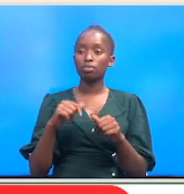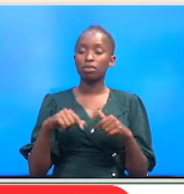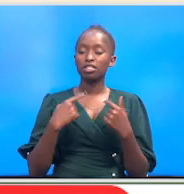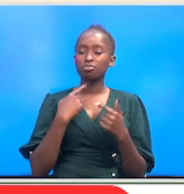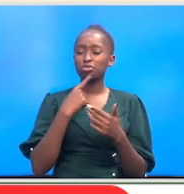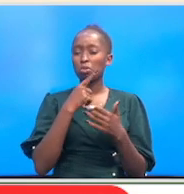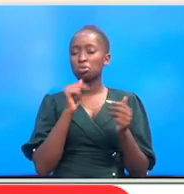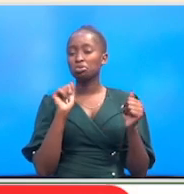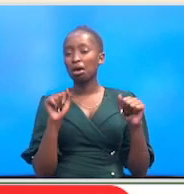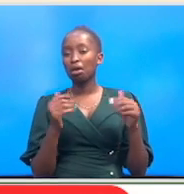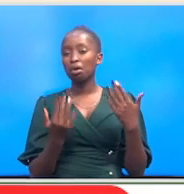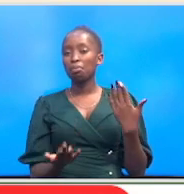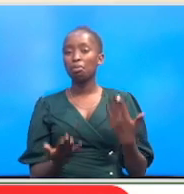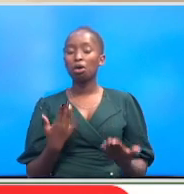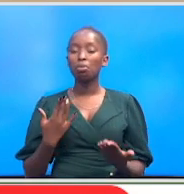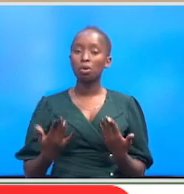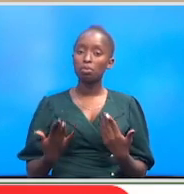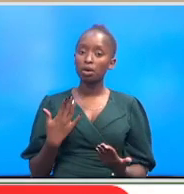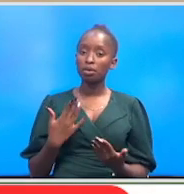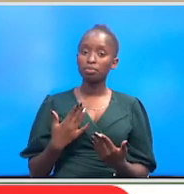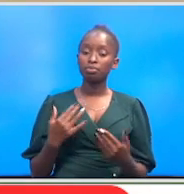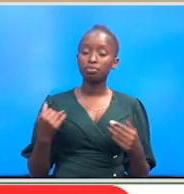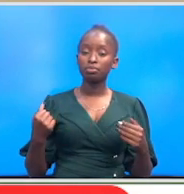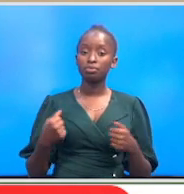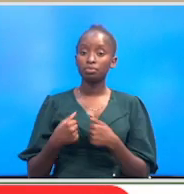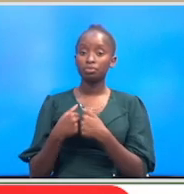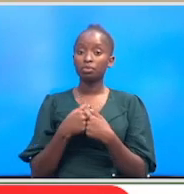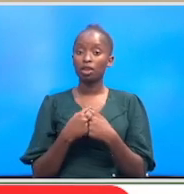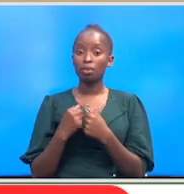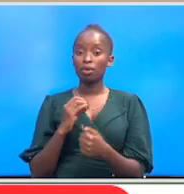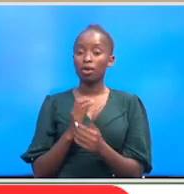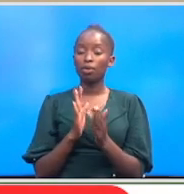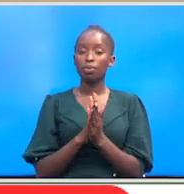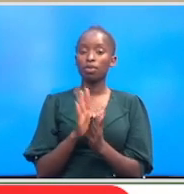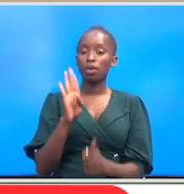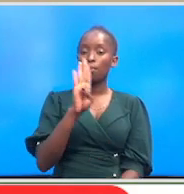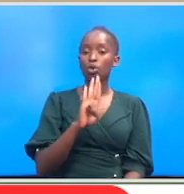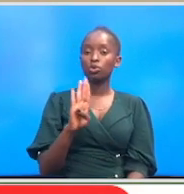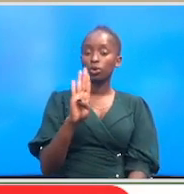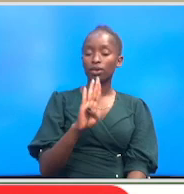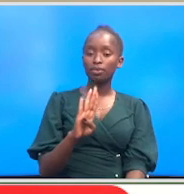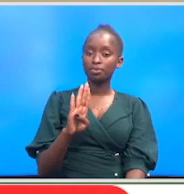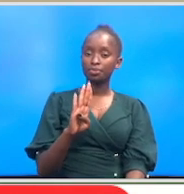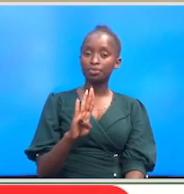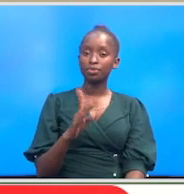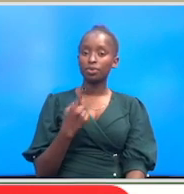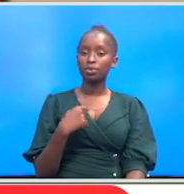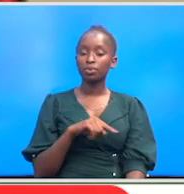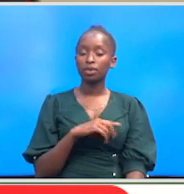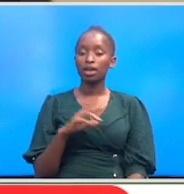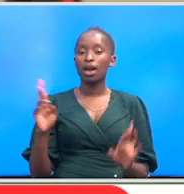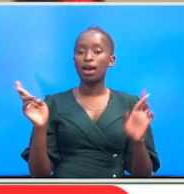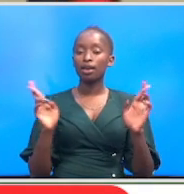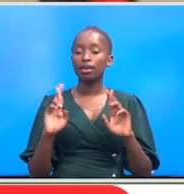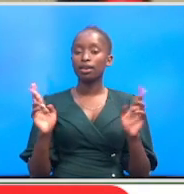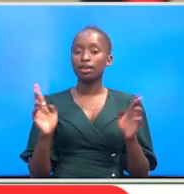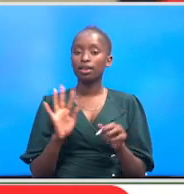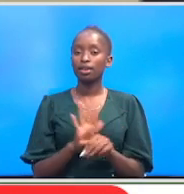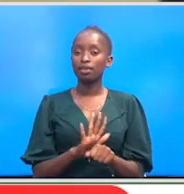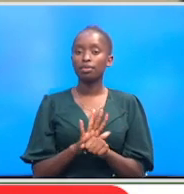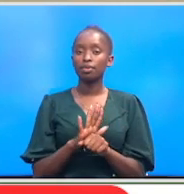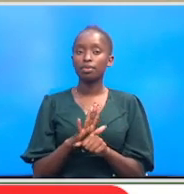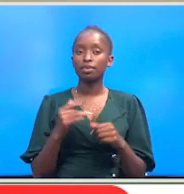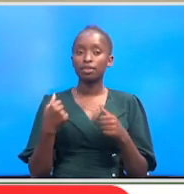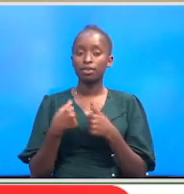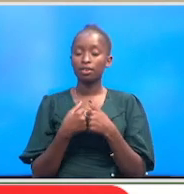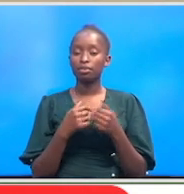sema game yetu na Botswana tuko ready kwa hiyo game